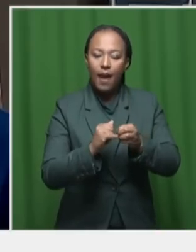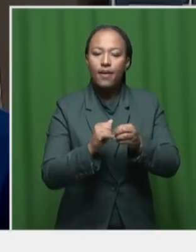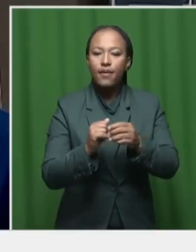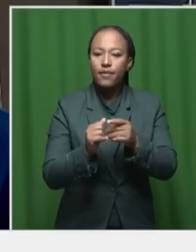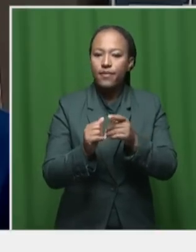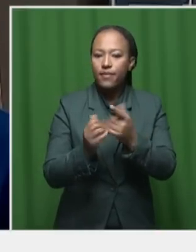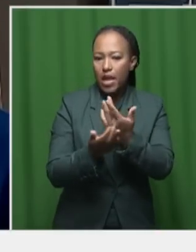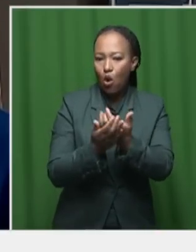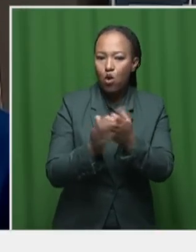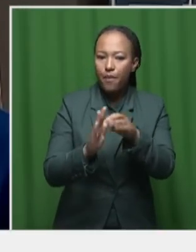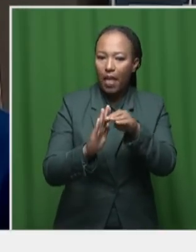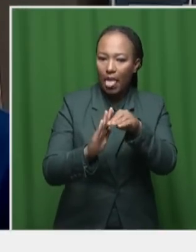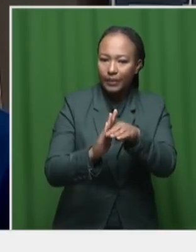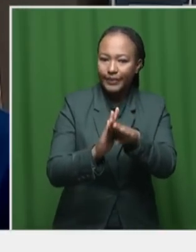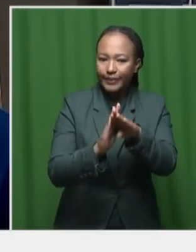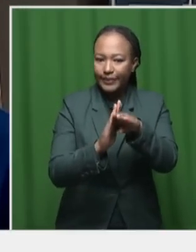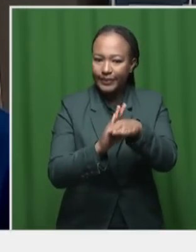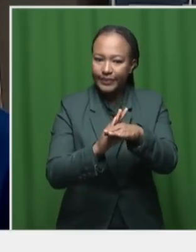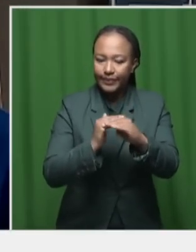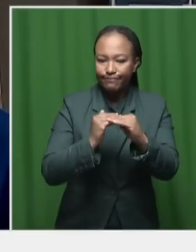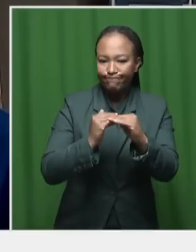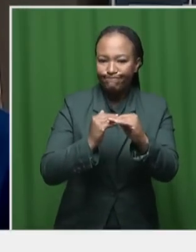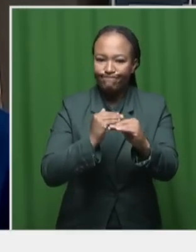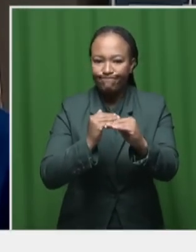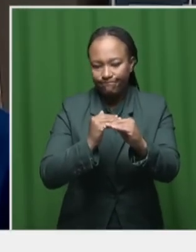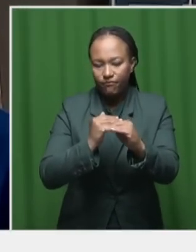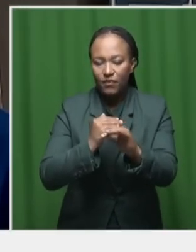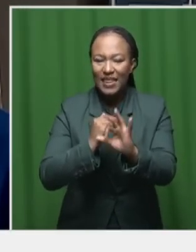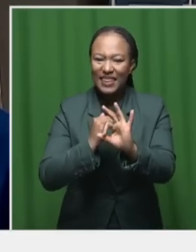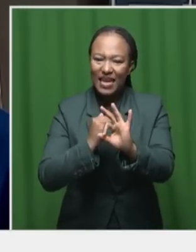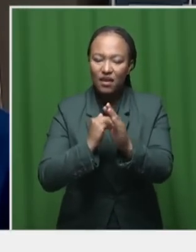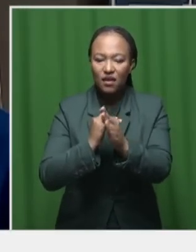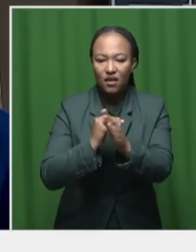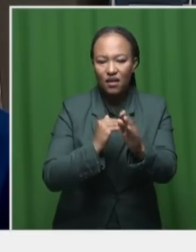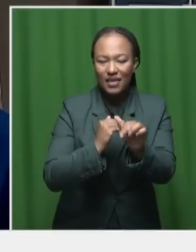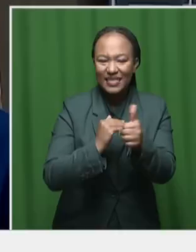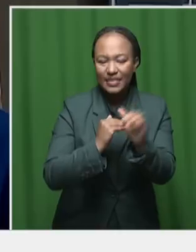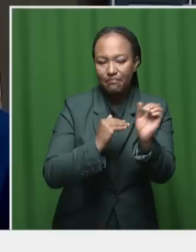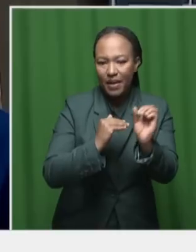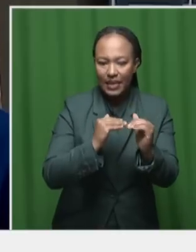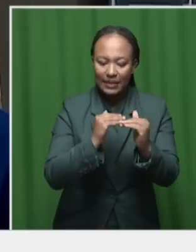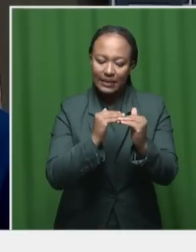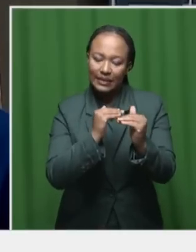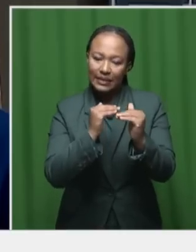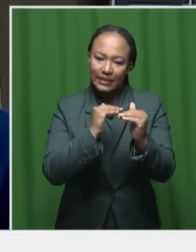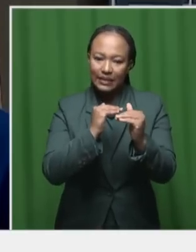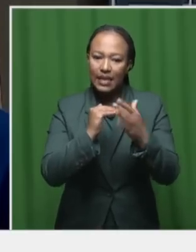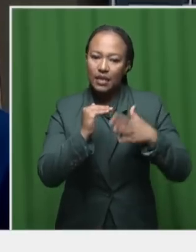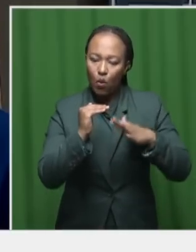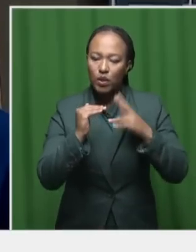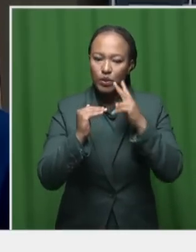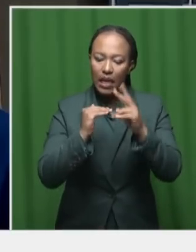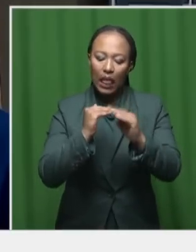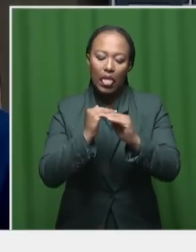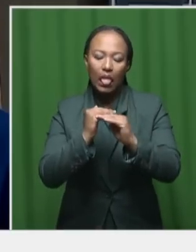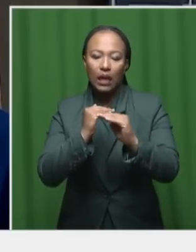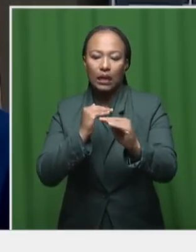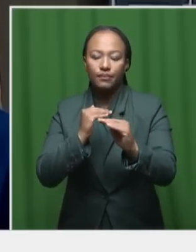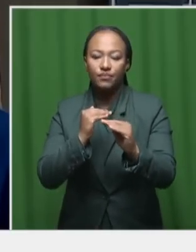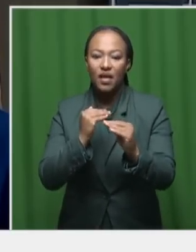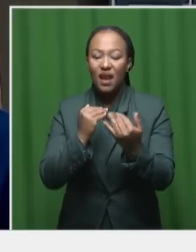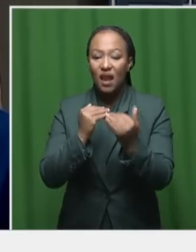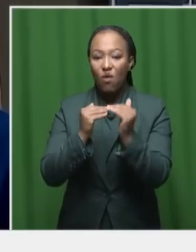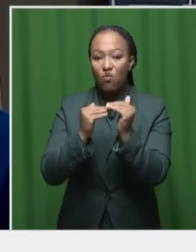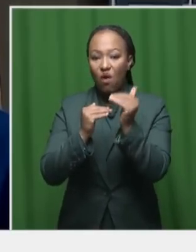steady and to that band between 3 and 6%, where they would ideally like to see it. It is, of course, now just over